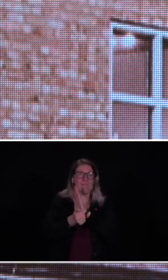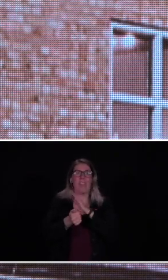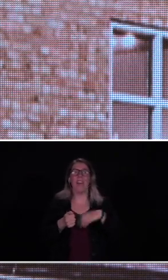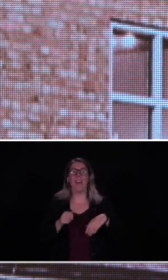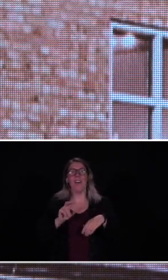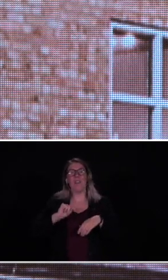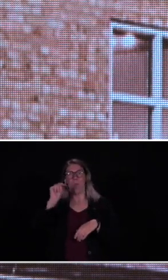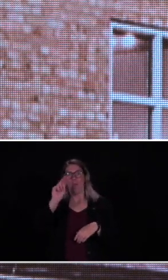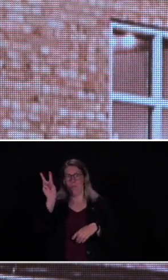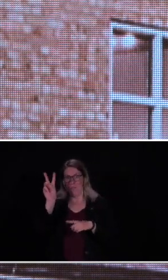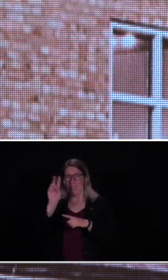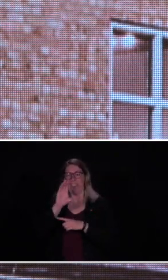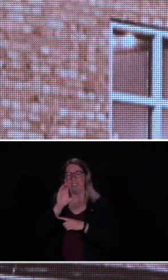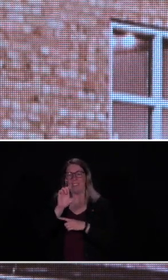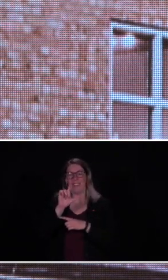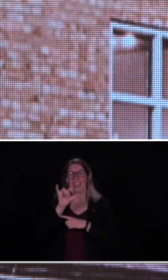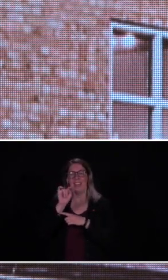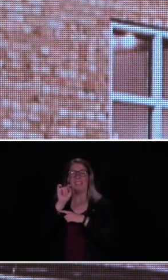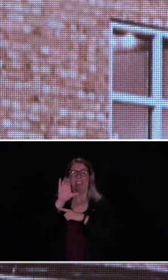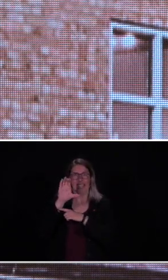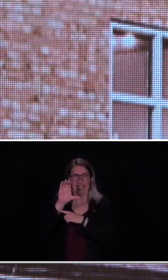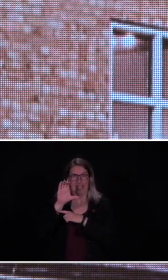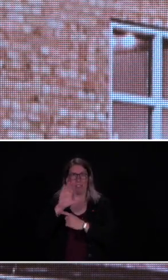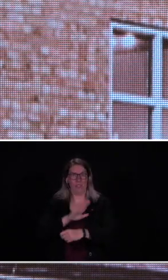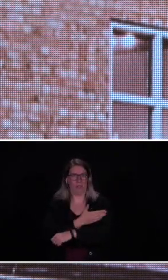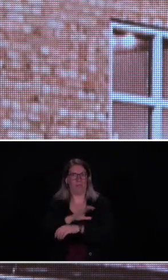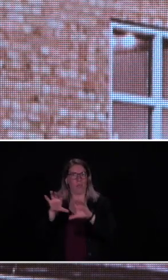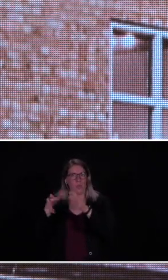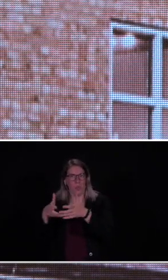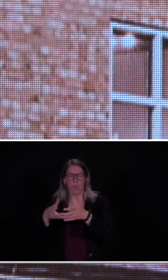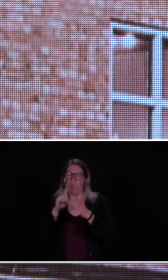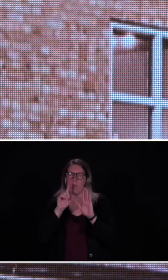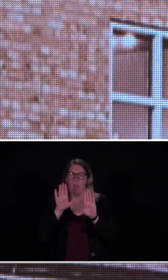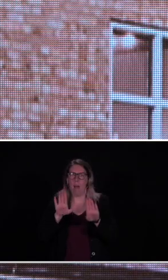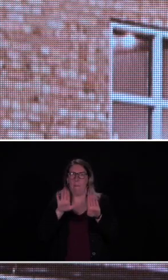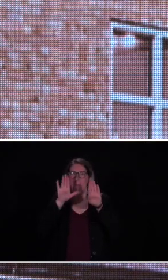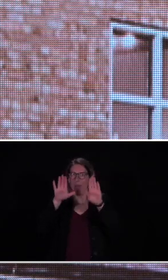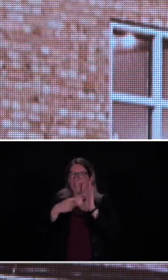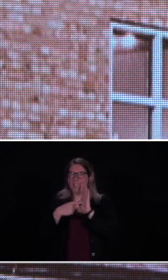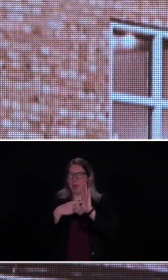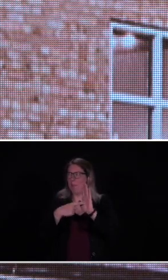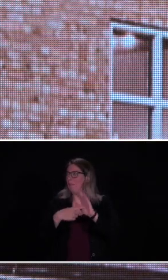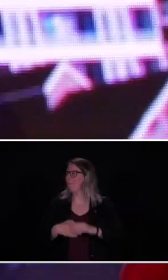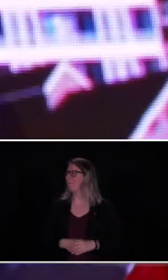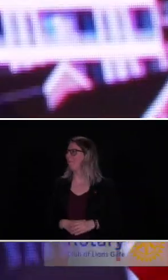North Shore Celtic Ensemble is a terrific example of just that.